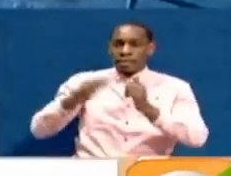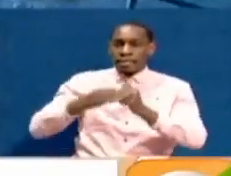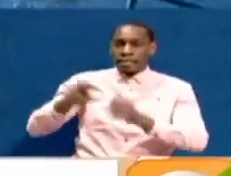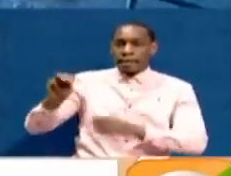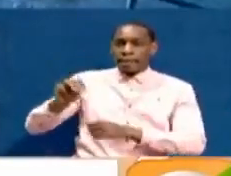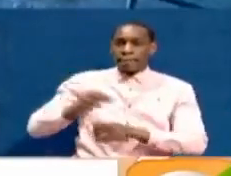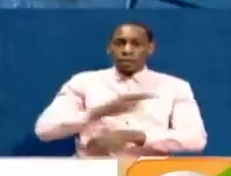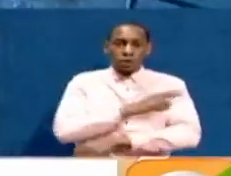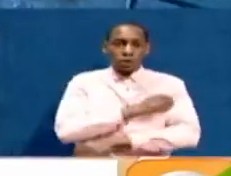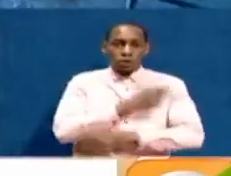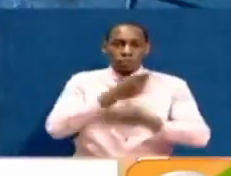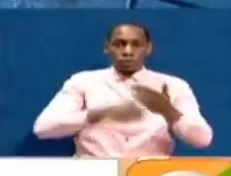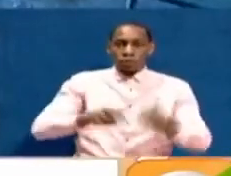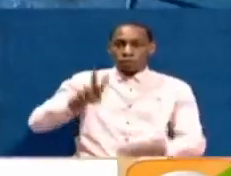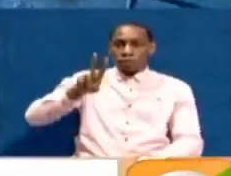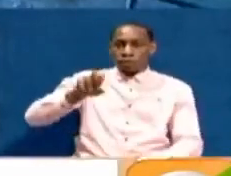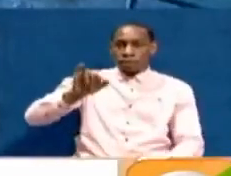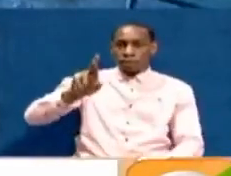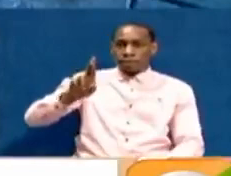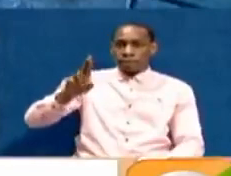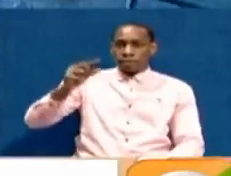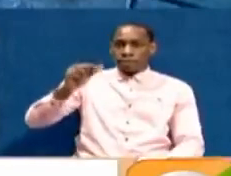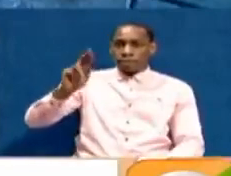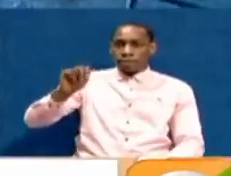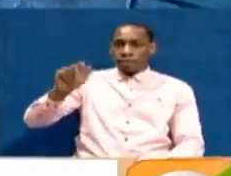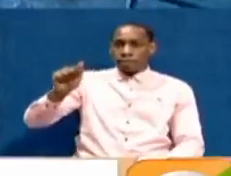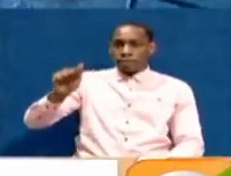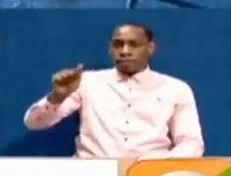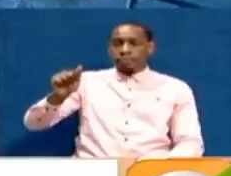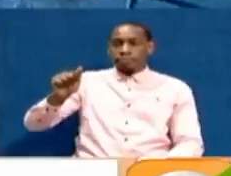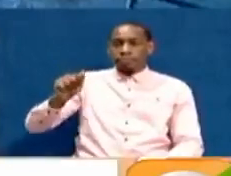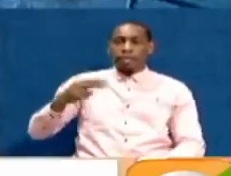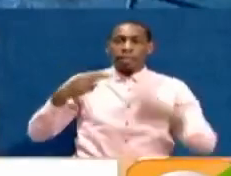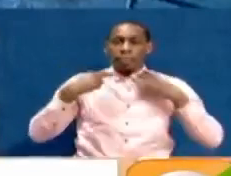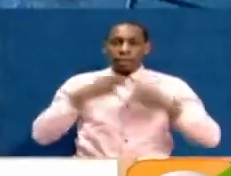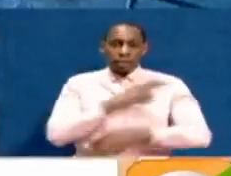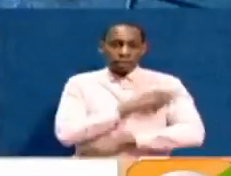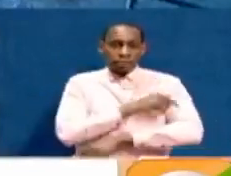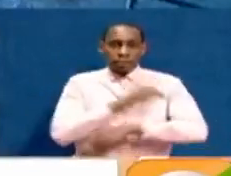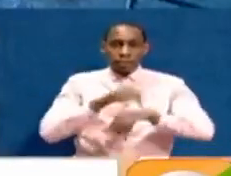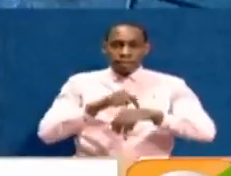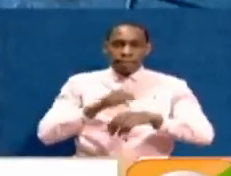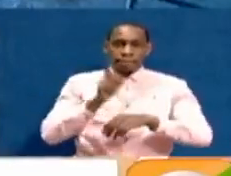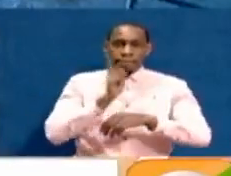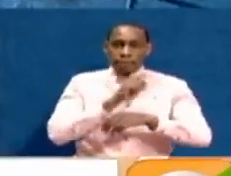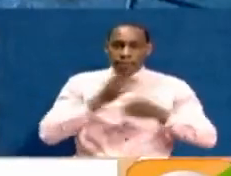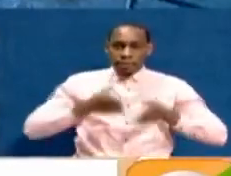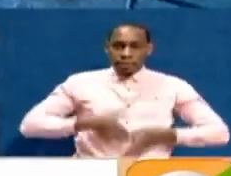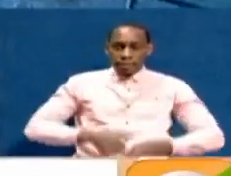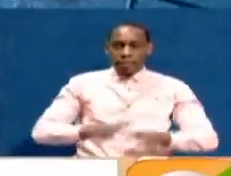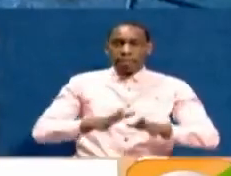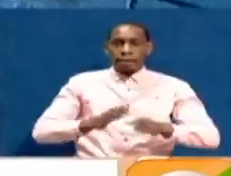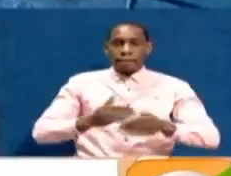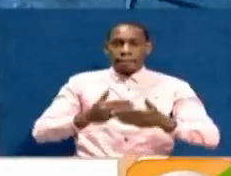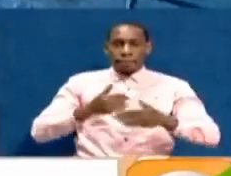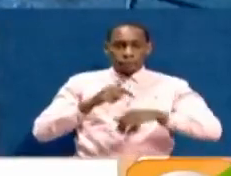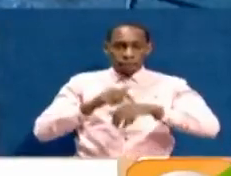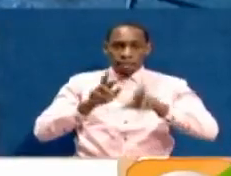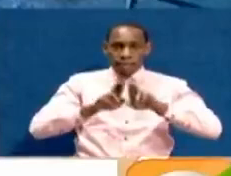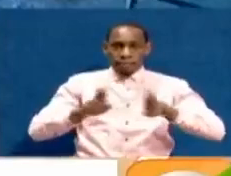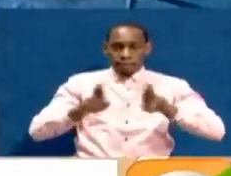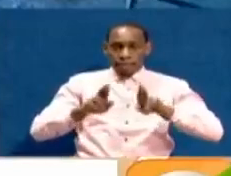bail. Virginia Adhiambo is stranded at the hospital after she gave birth to a preterm babies on the 1st of February